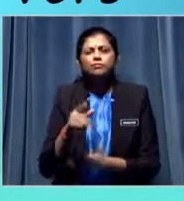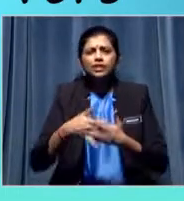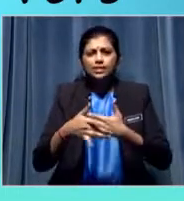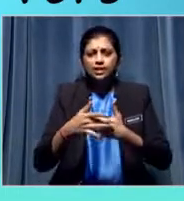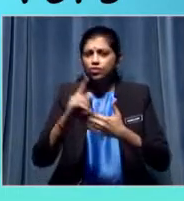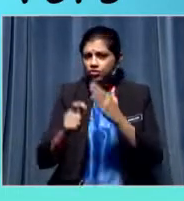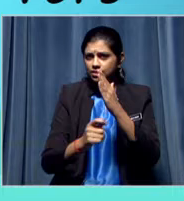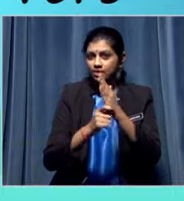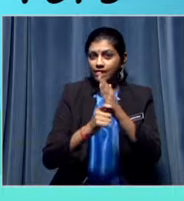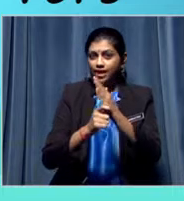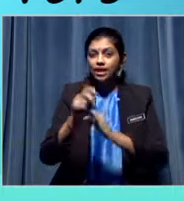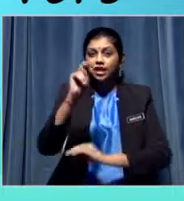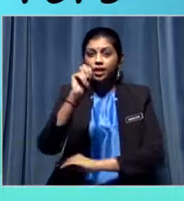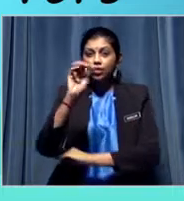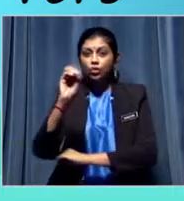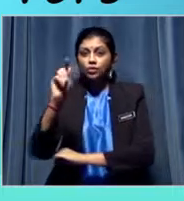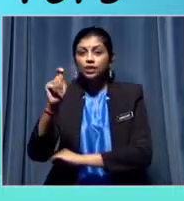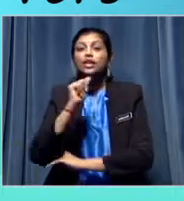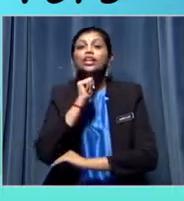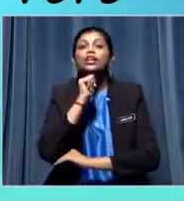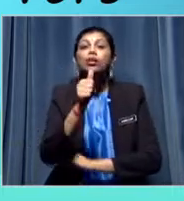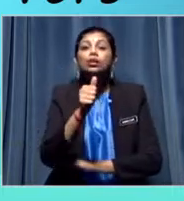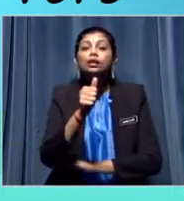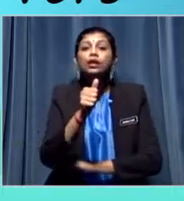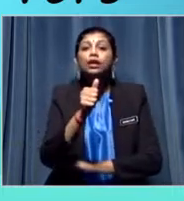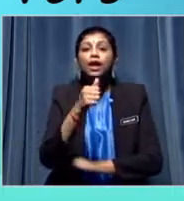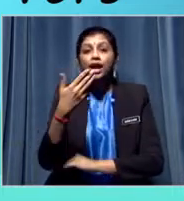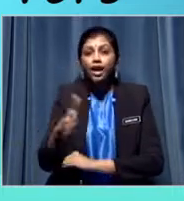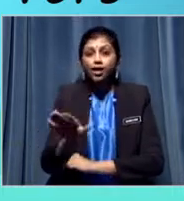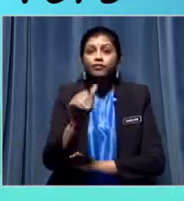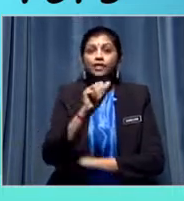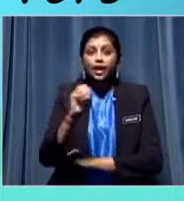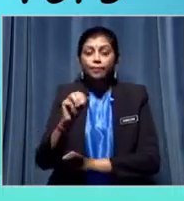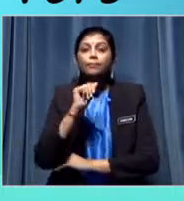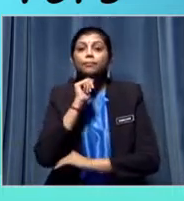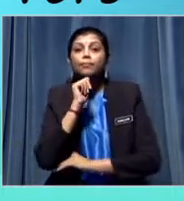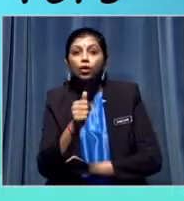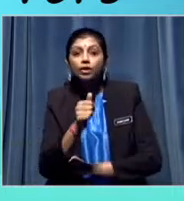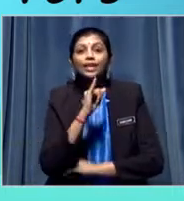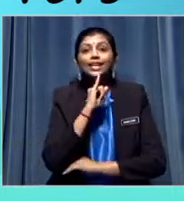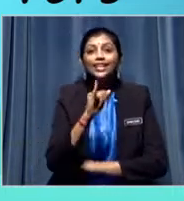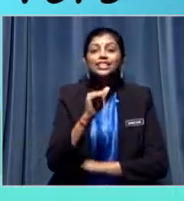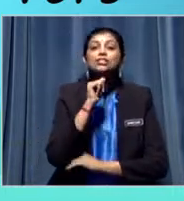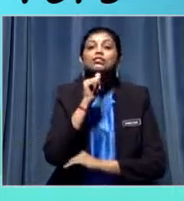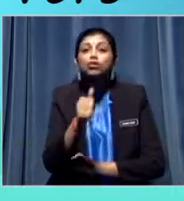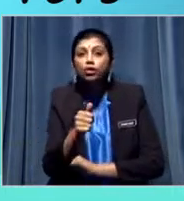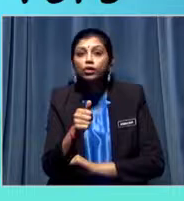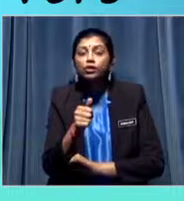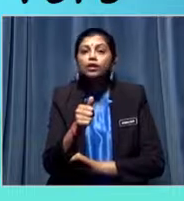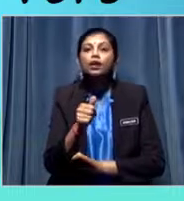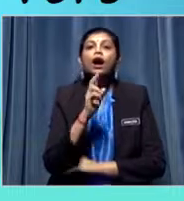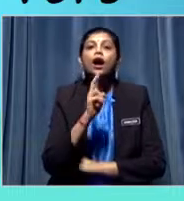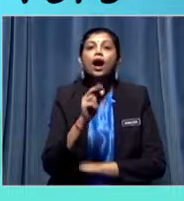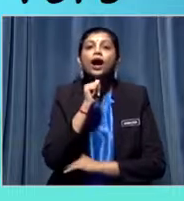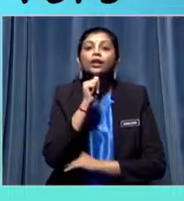to all the subjects. Am not going to, is not going to, and are not going